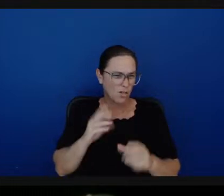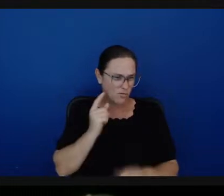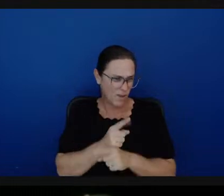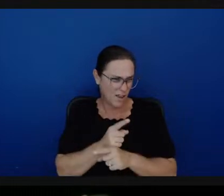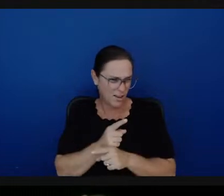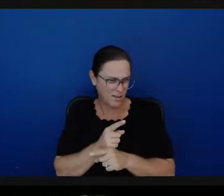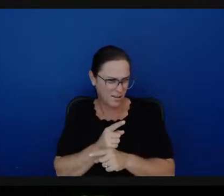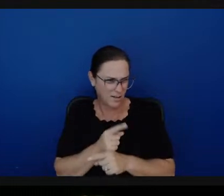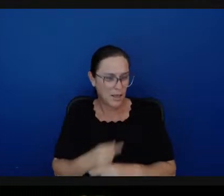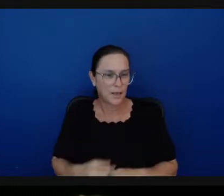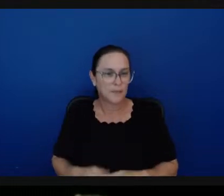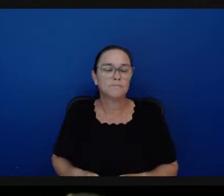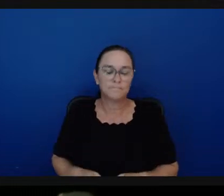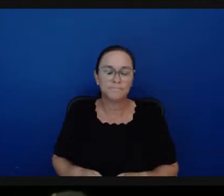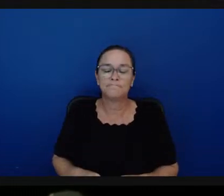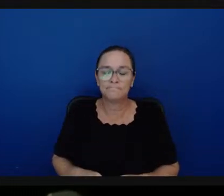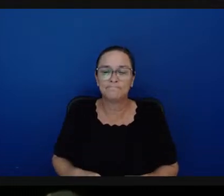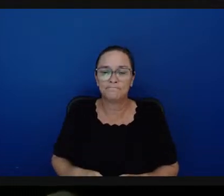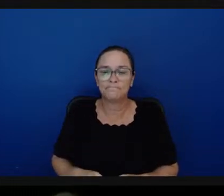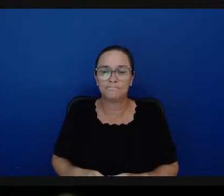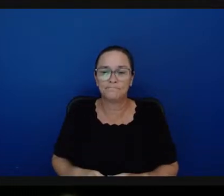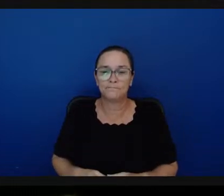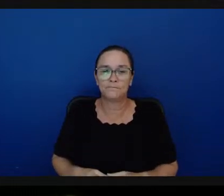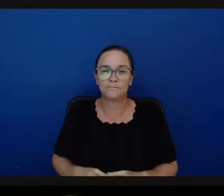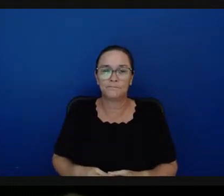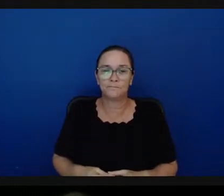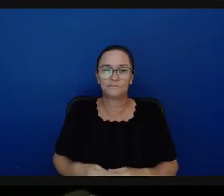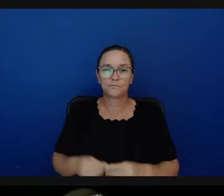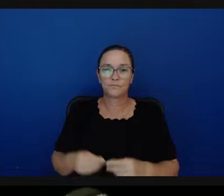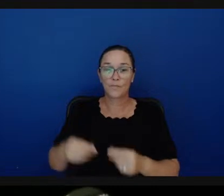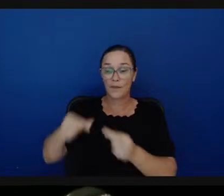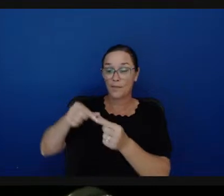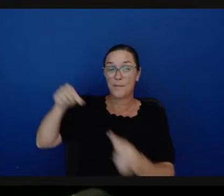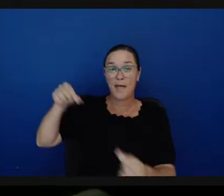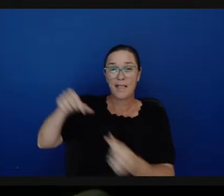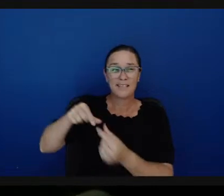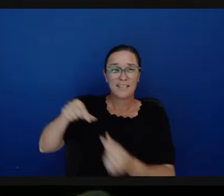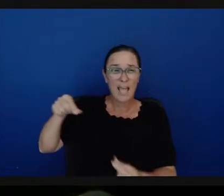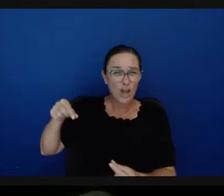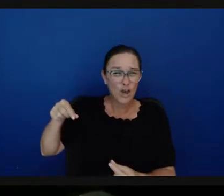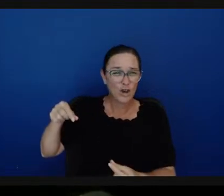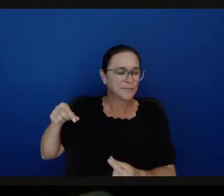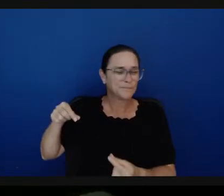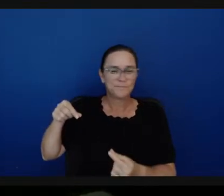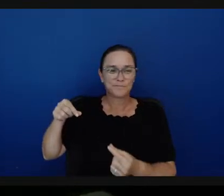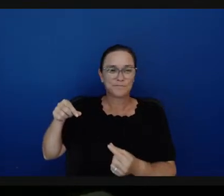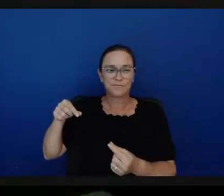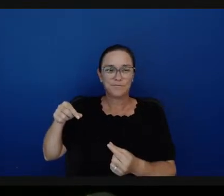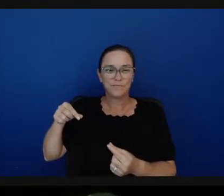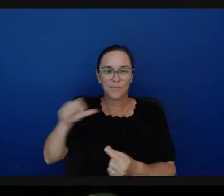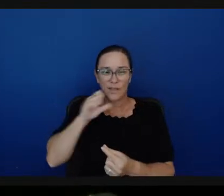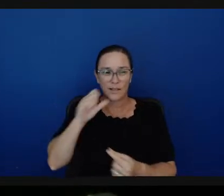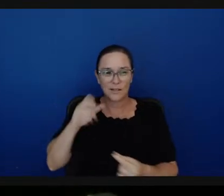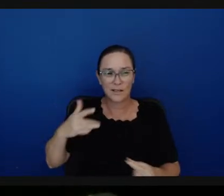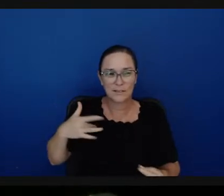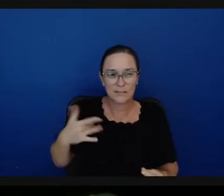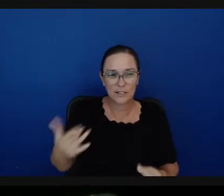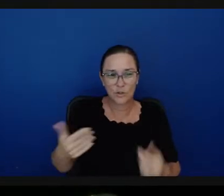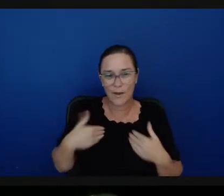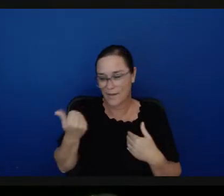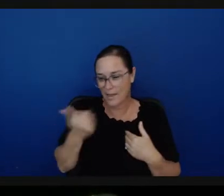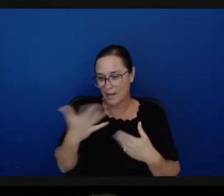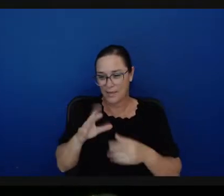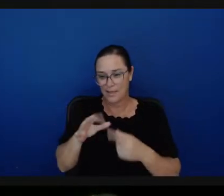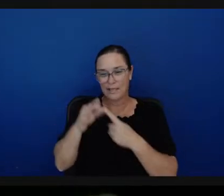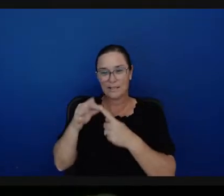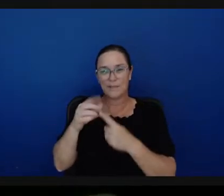But yeah, so the thing is, the Pele's hair, it's so small that you're not likely to have anything but the actual volcanic glass in it,